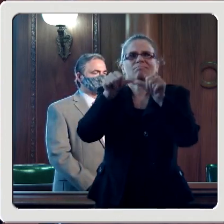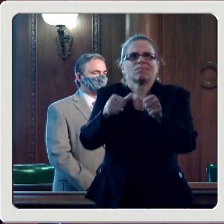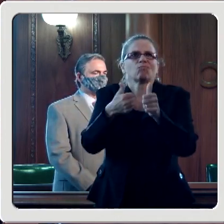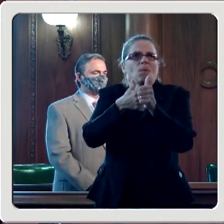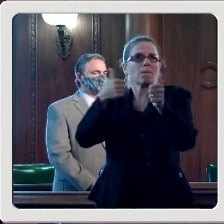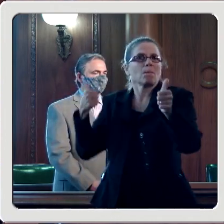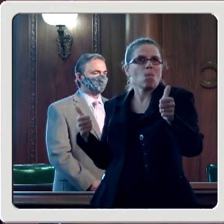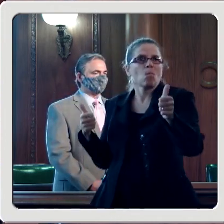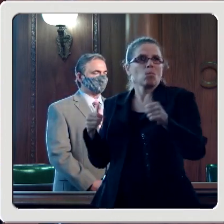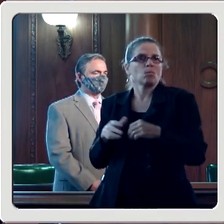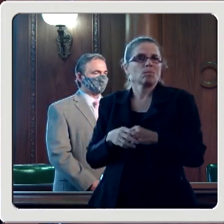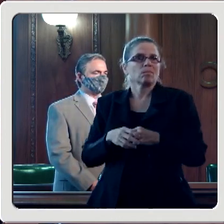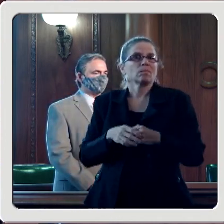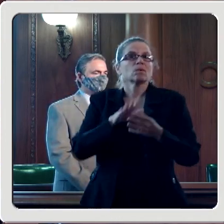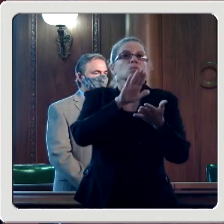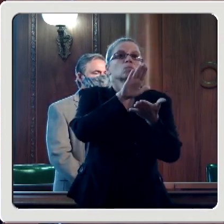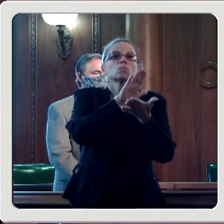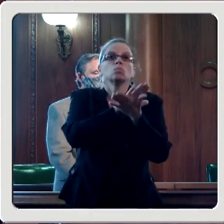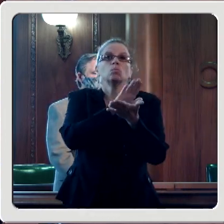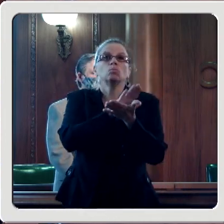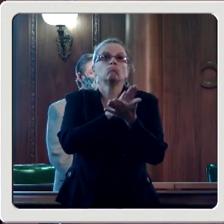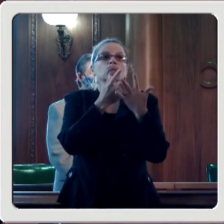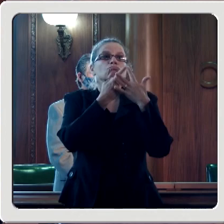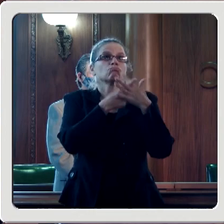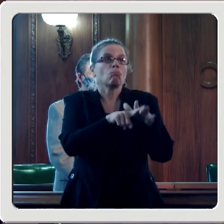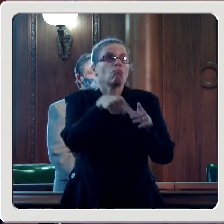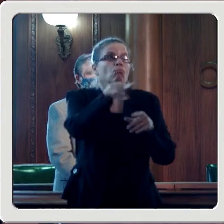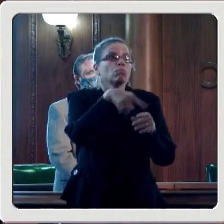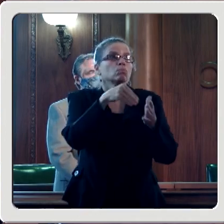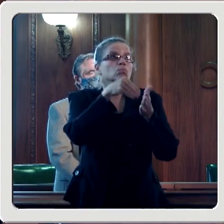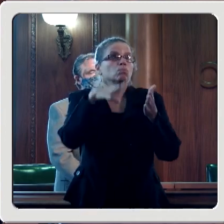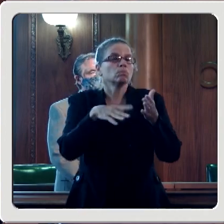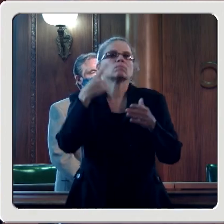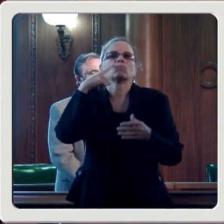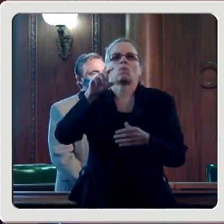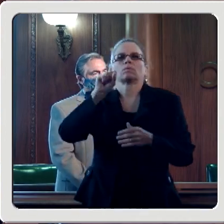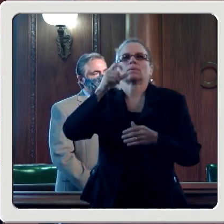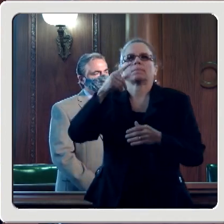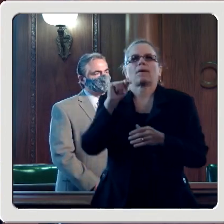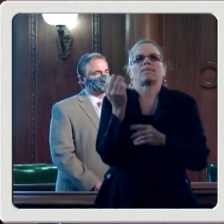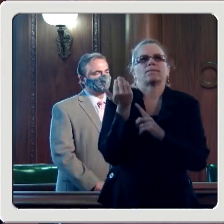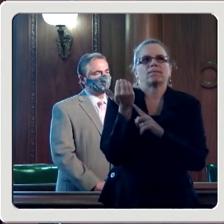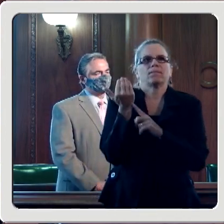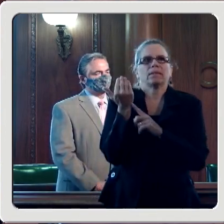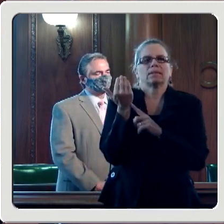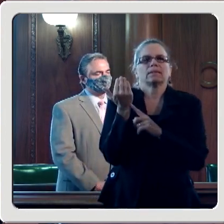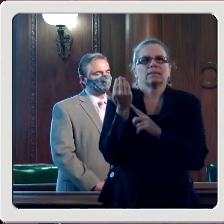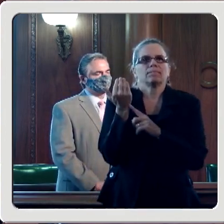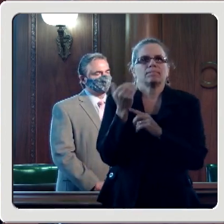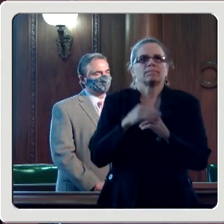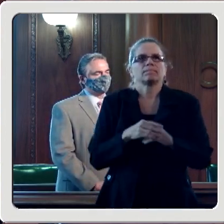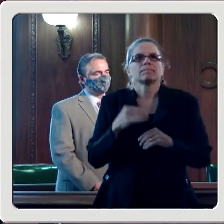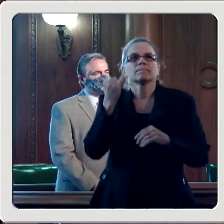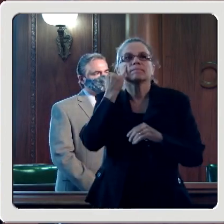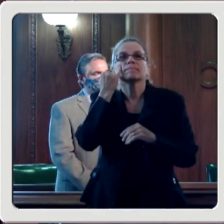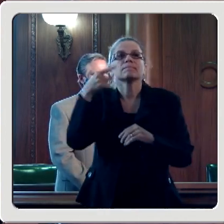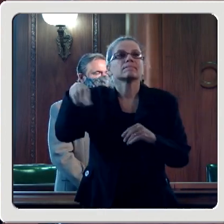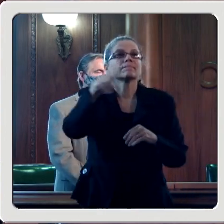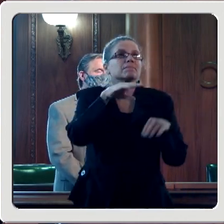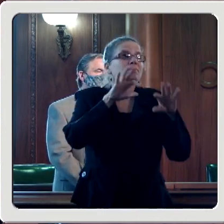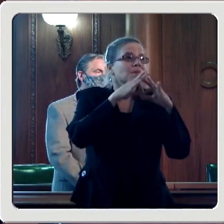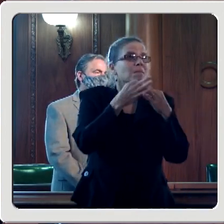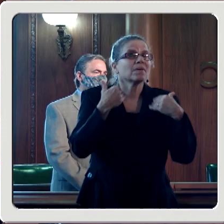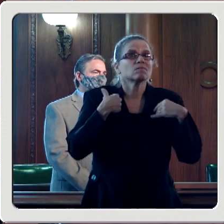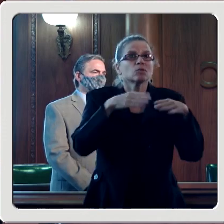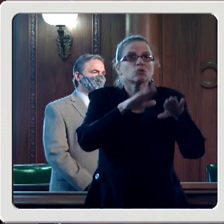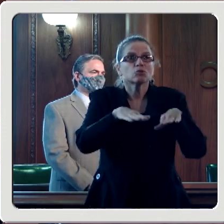15th. So again, a great deal of work is going to be done. One thing families can expect is that the teachers from every school are going to